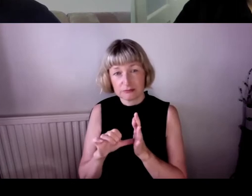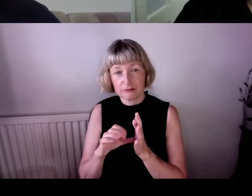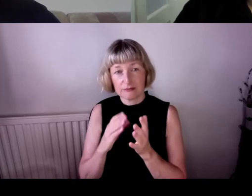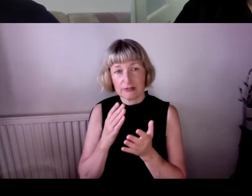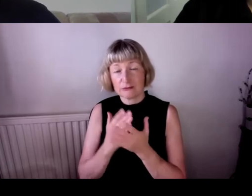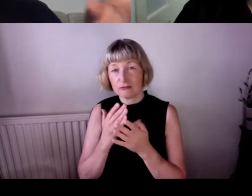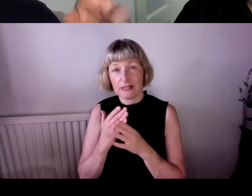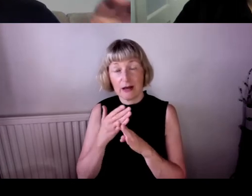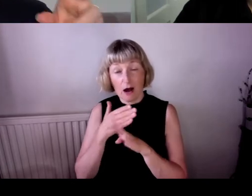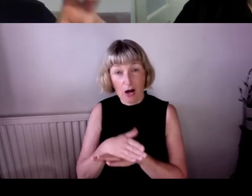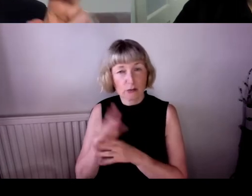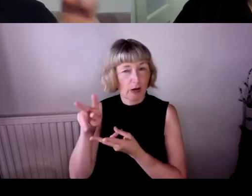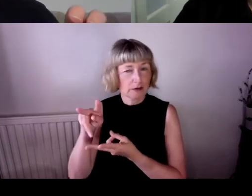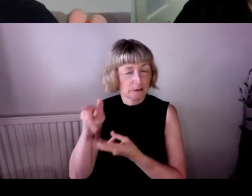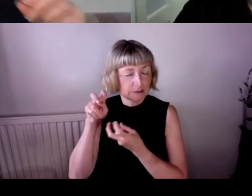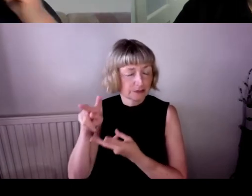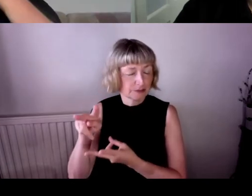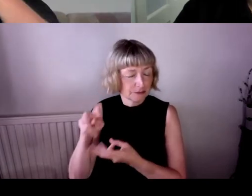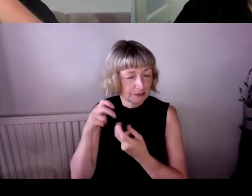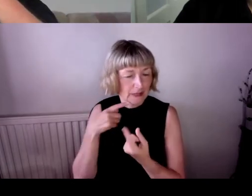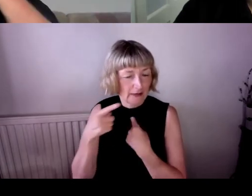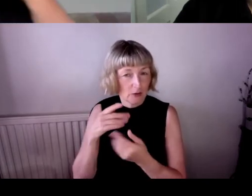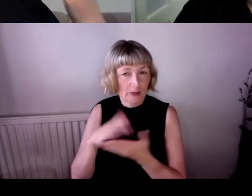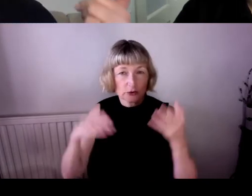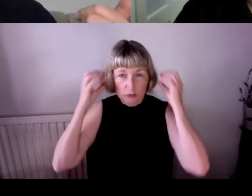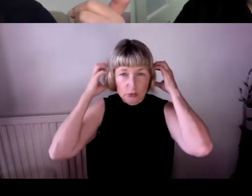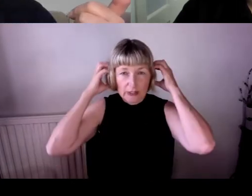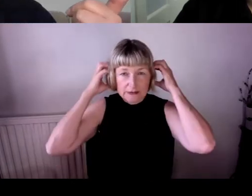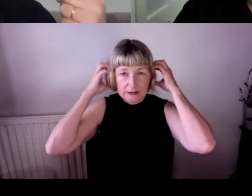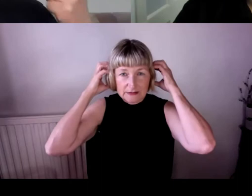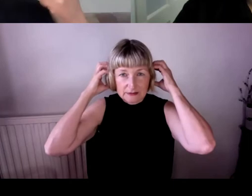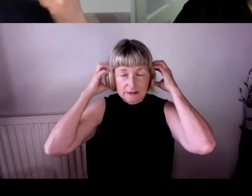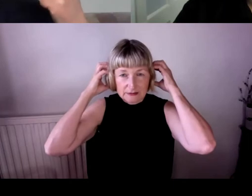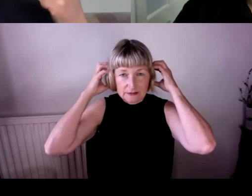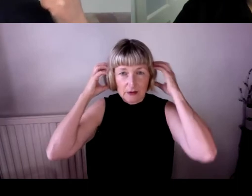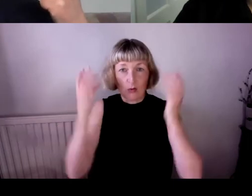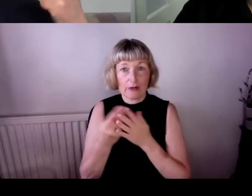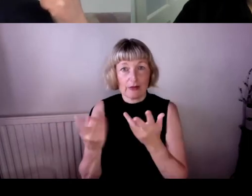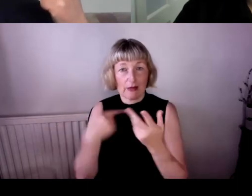to audio description against other things. We have